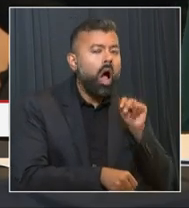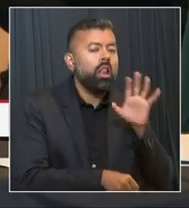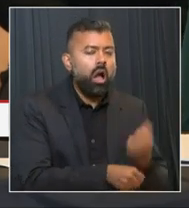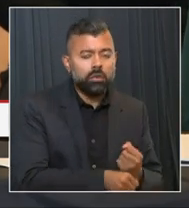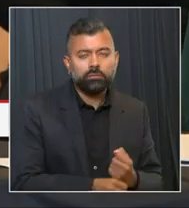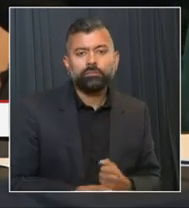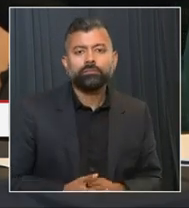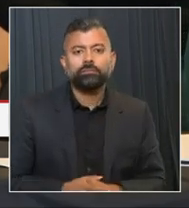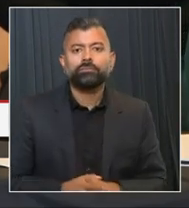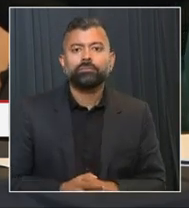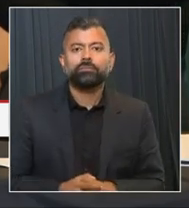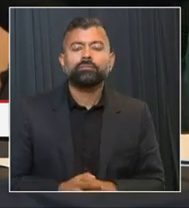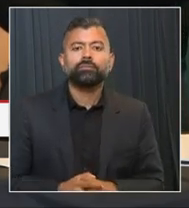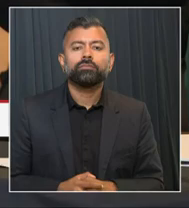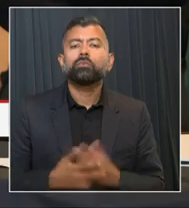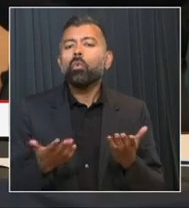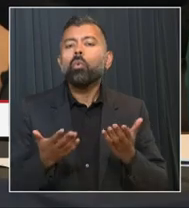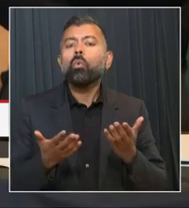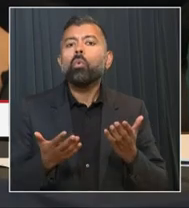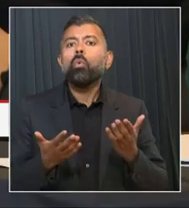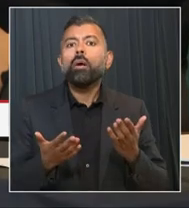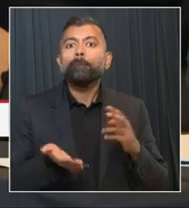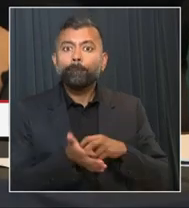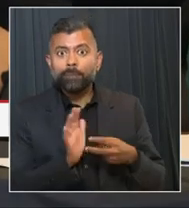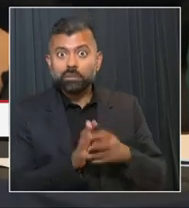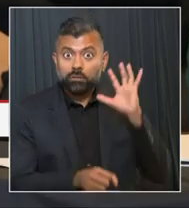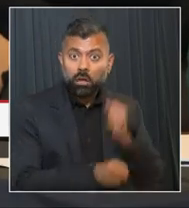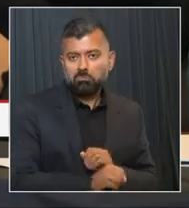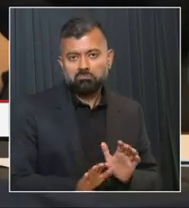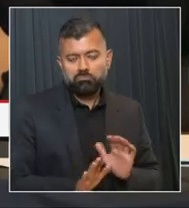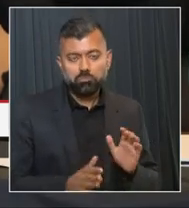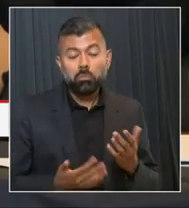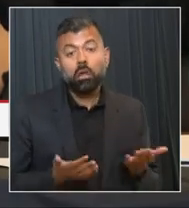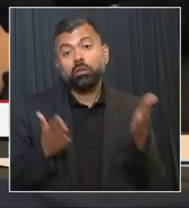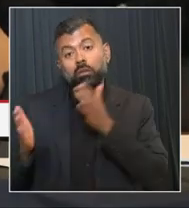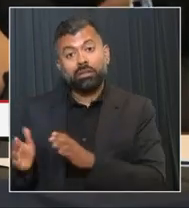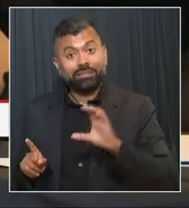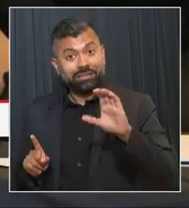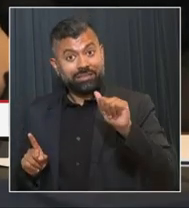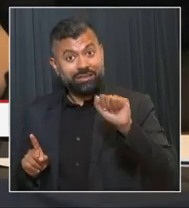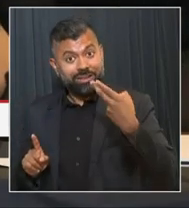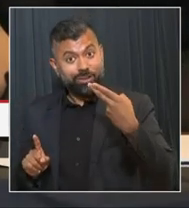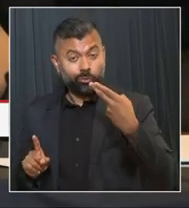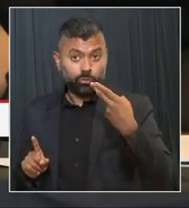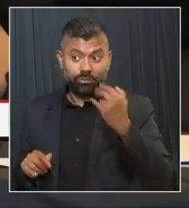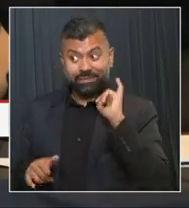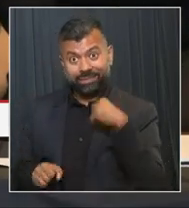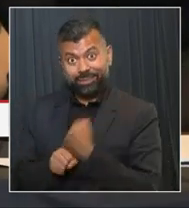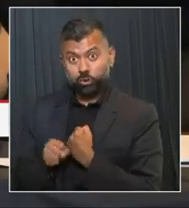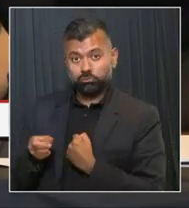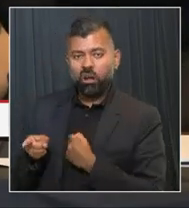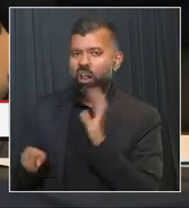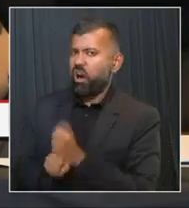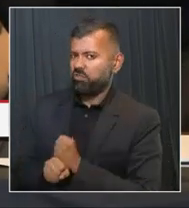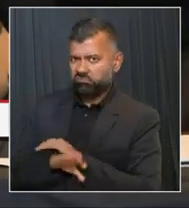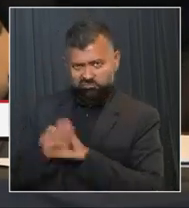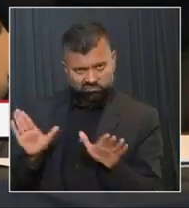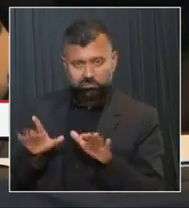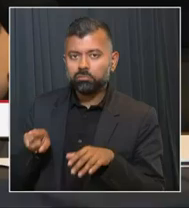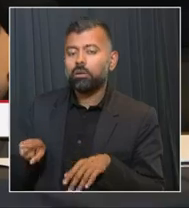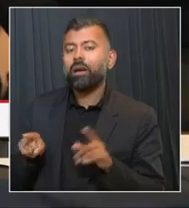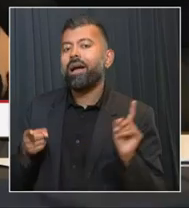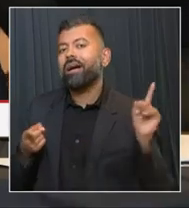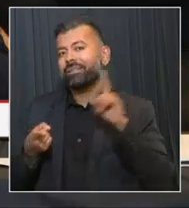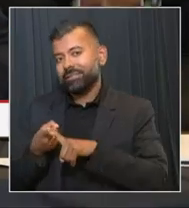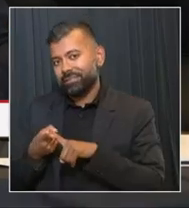year, that is locked until a change is made with an equal reduction or change elsewhere in the budget.